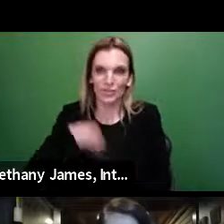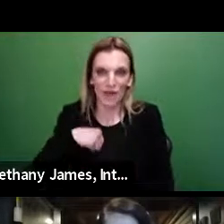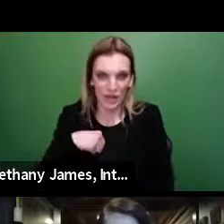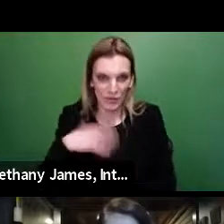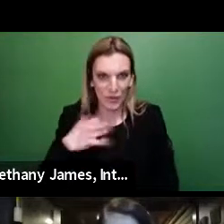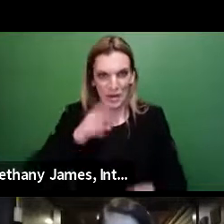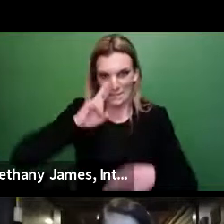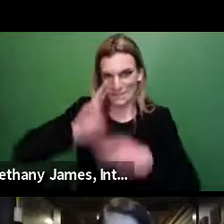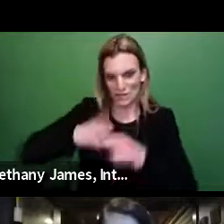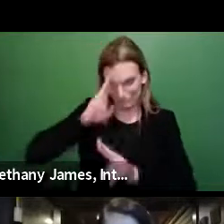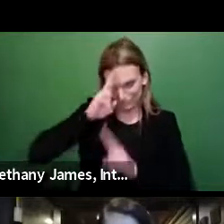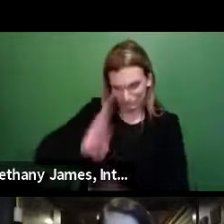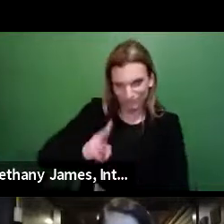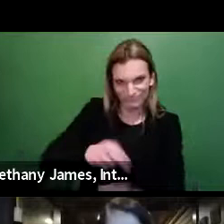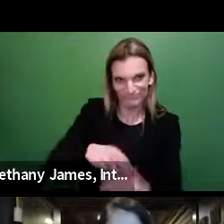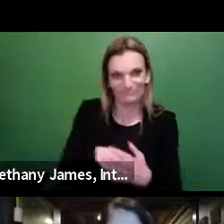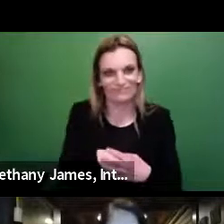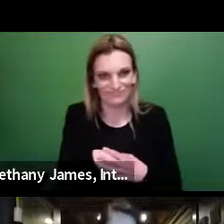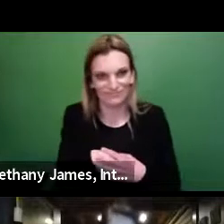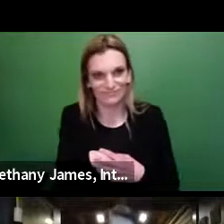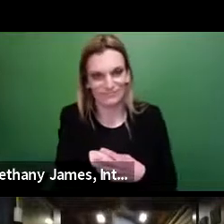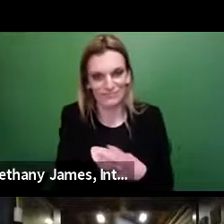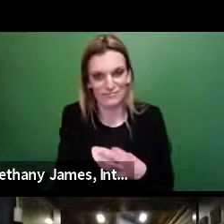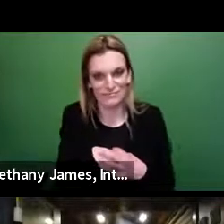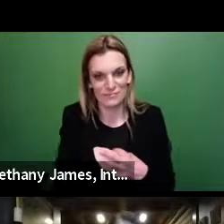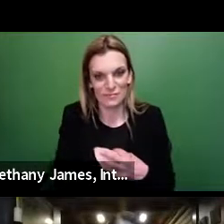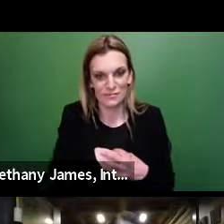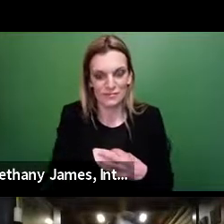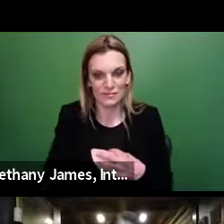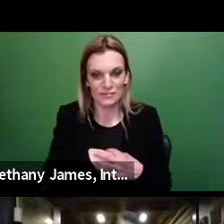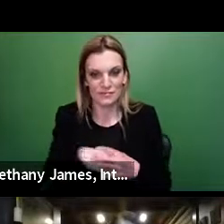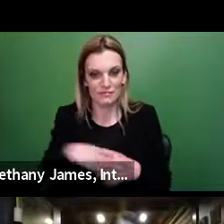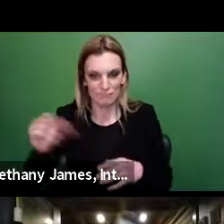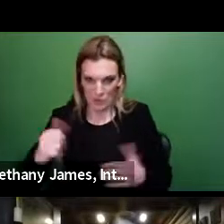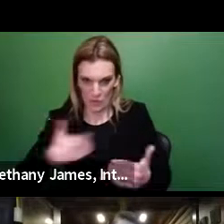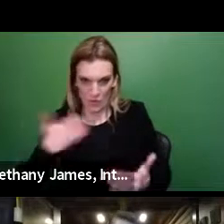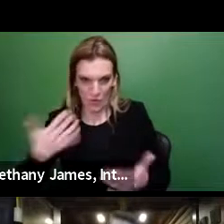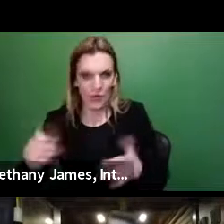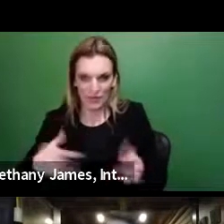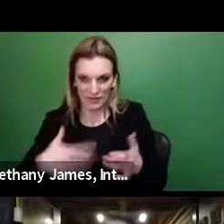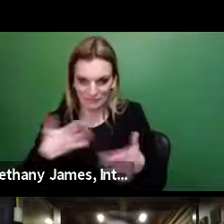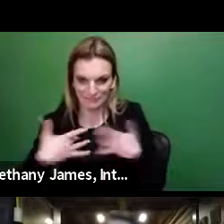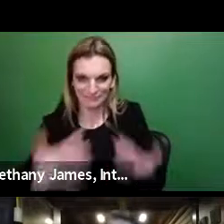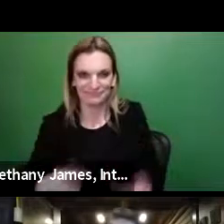you. Thank you, Commissioner Combs, and then Commissioner Kosajaru.